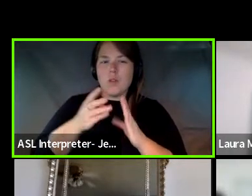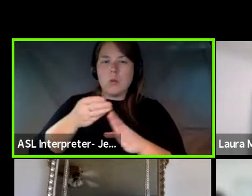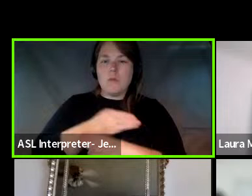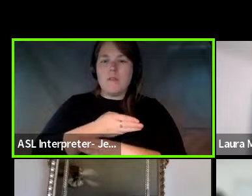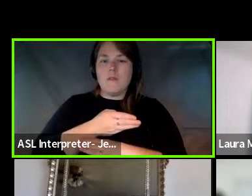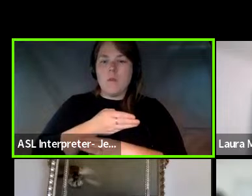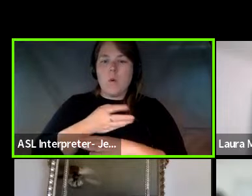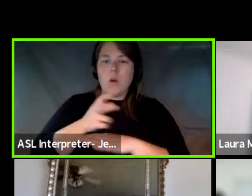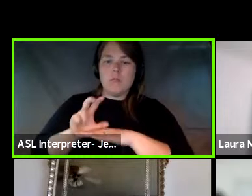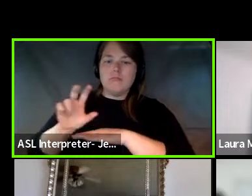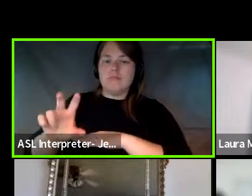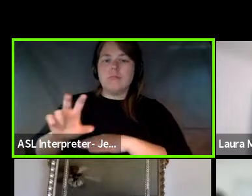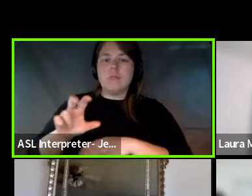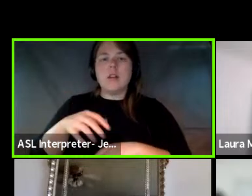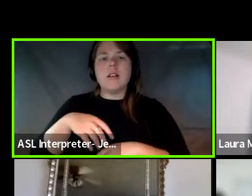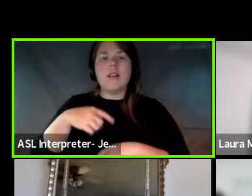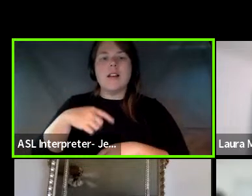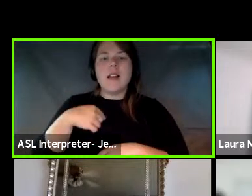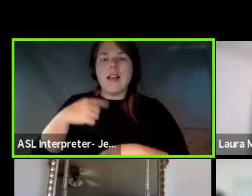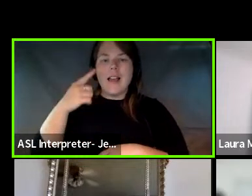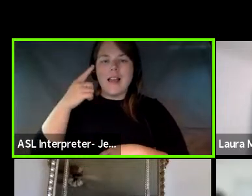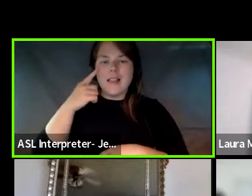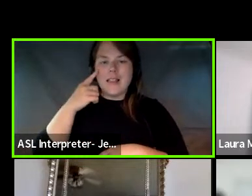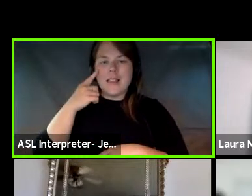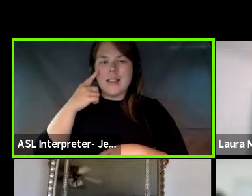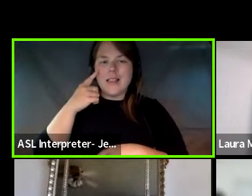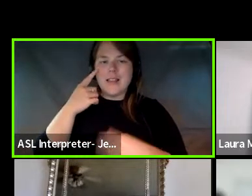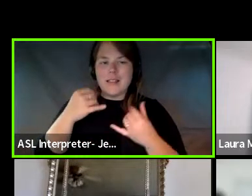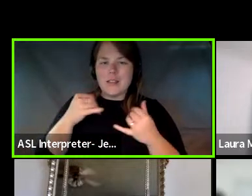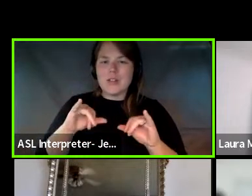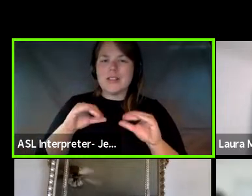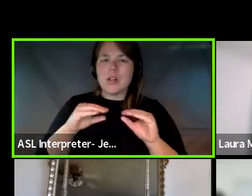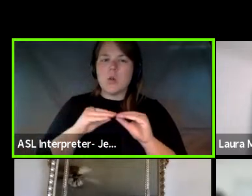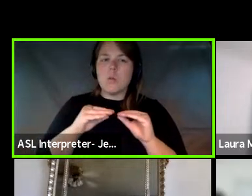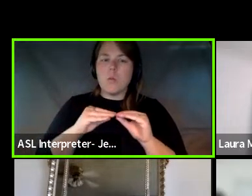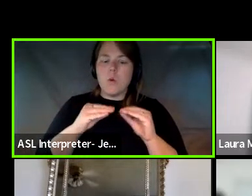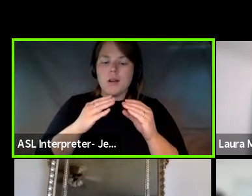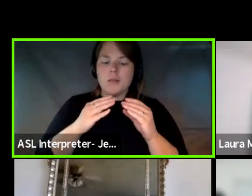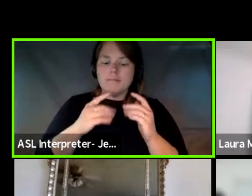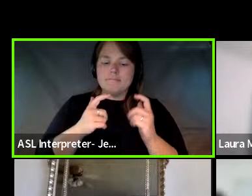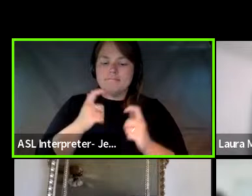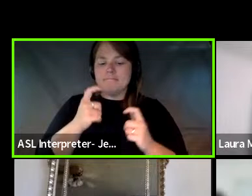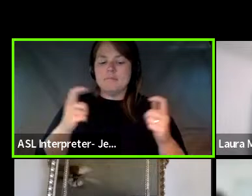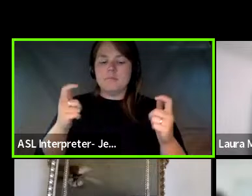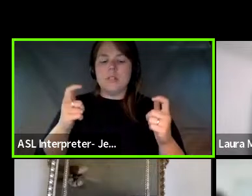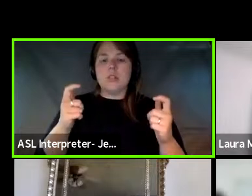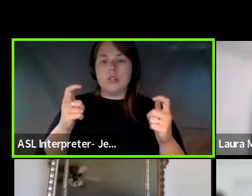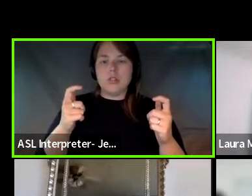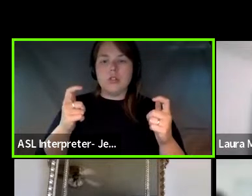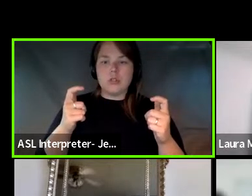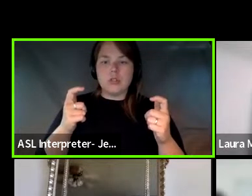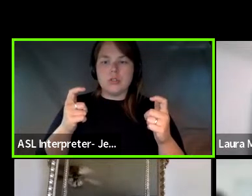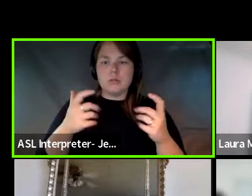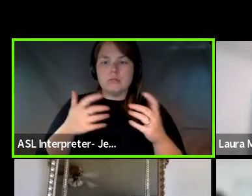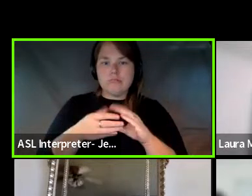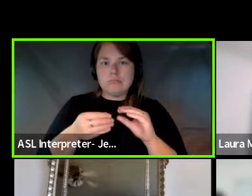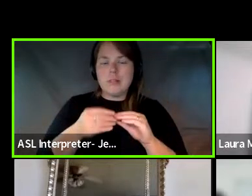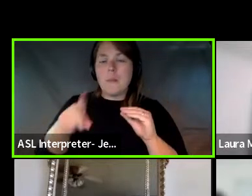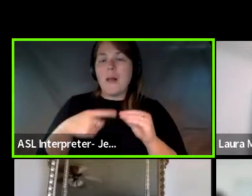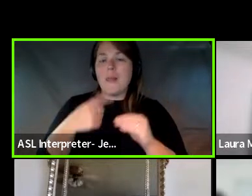reallocation happens. And I think there is still a broader conversation to happen about the 5-year